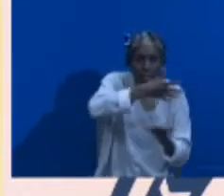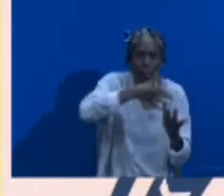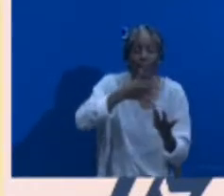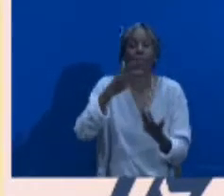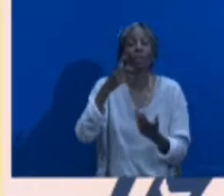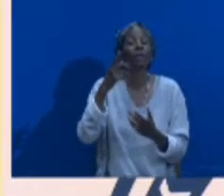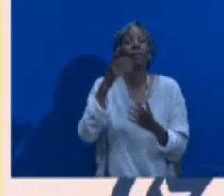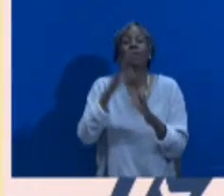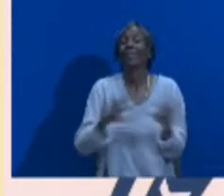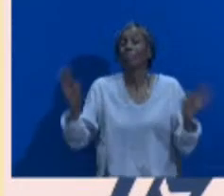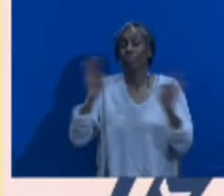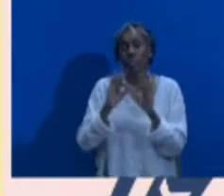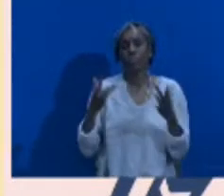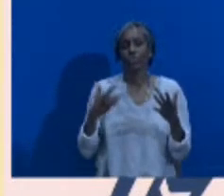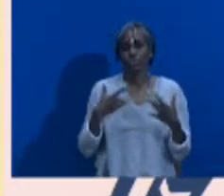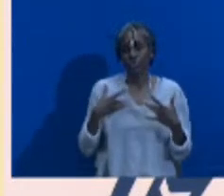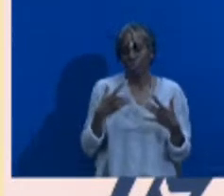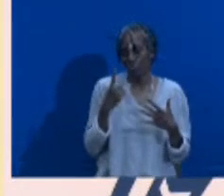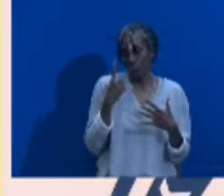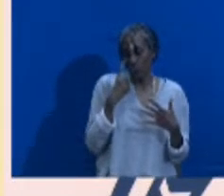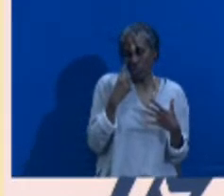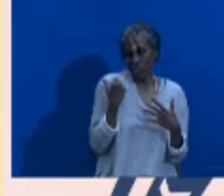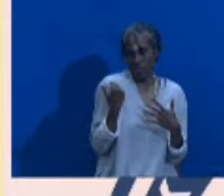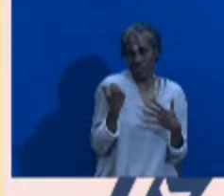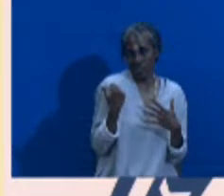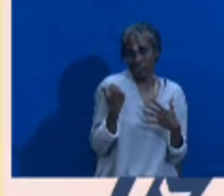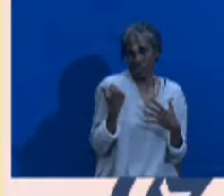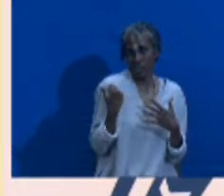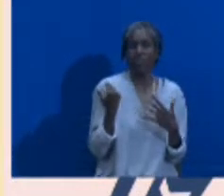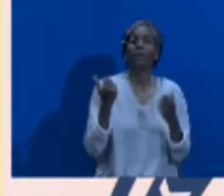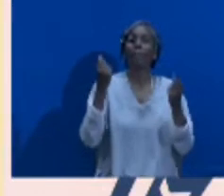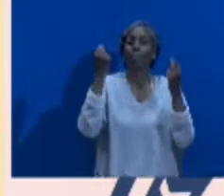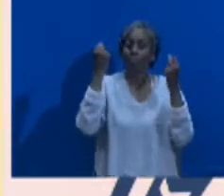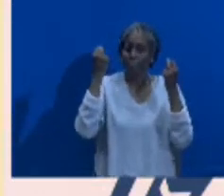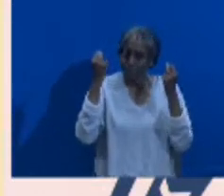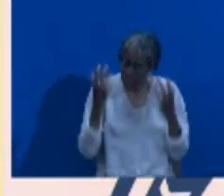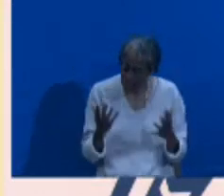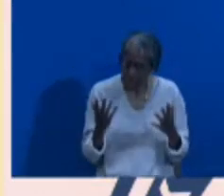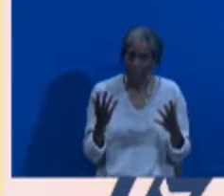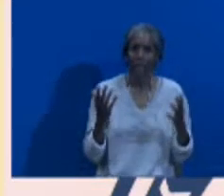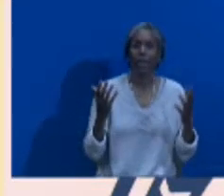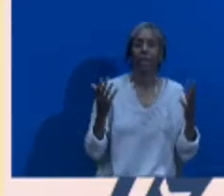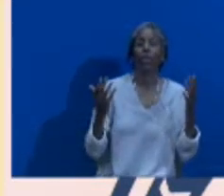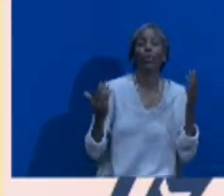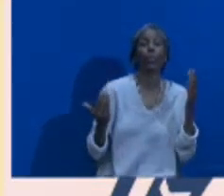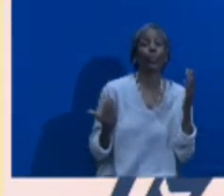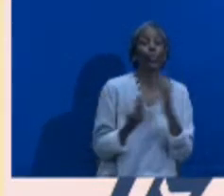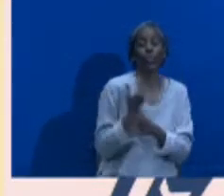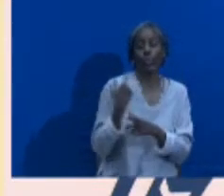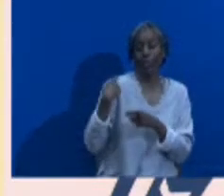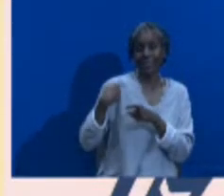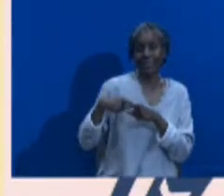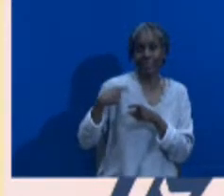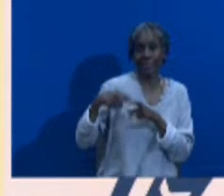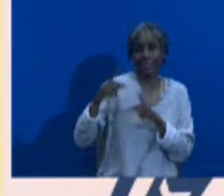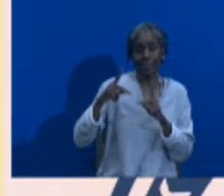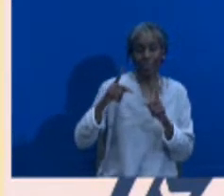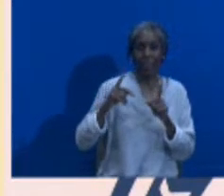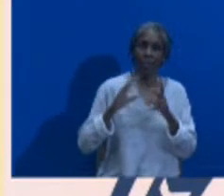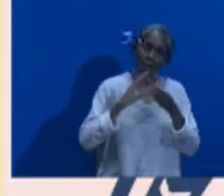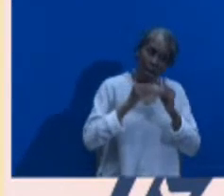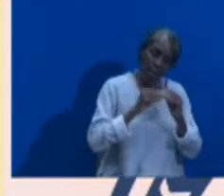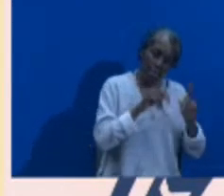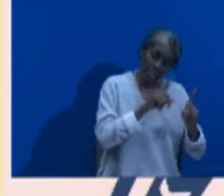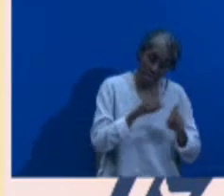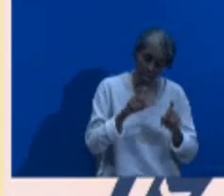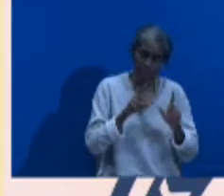is that recently we've seen a fairly large uptick in the number of Hispanic cases. I mentioned that last week.